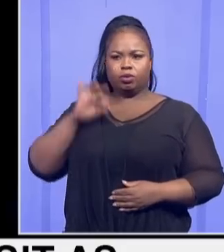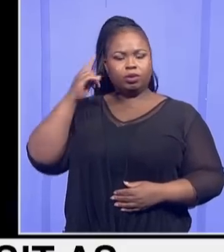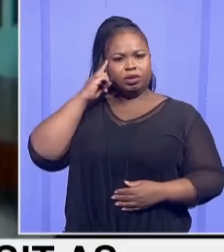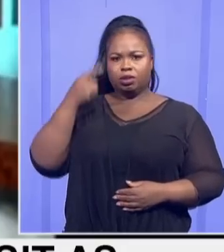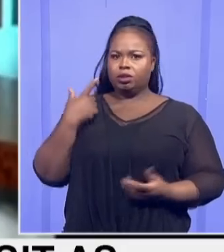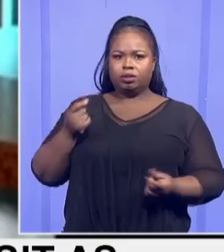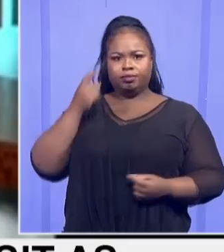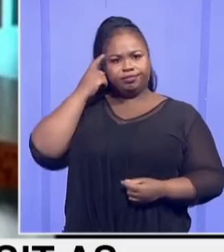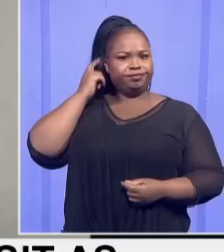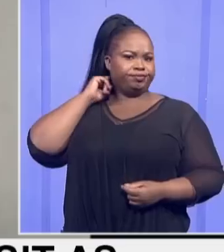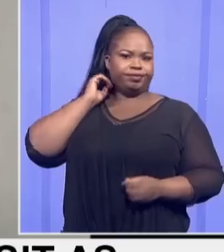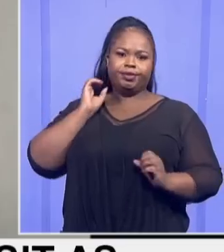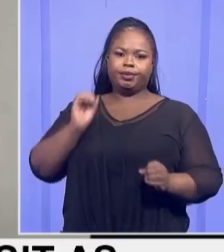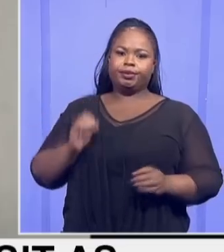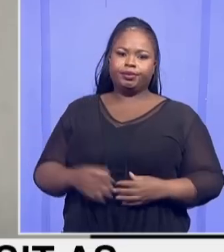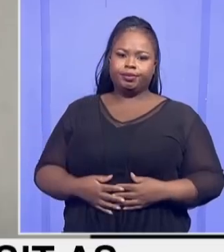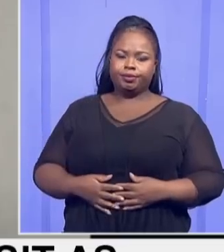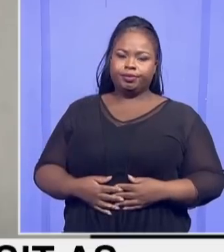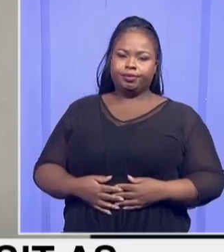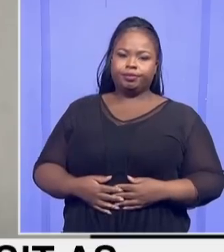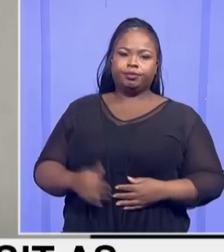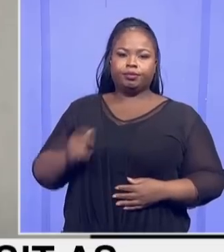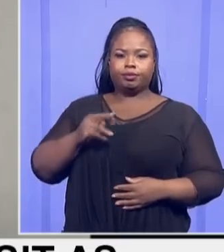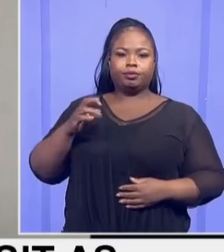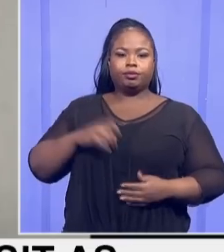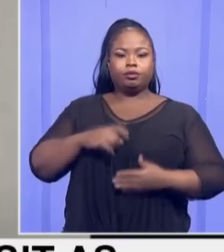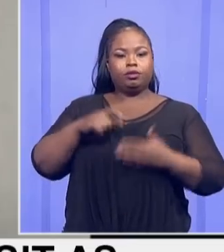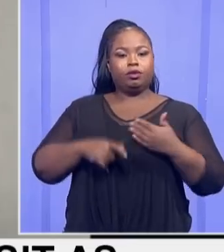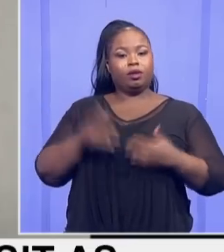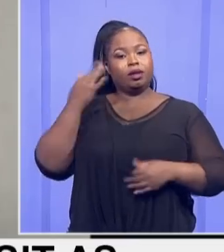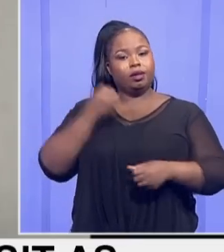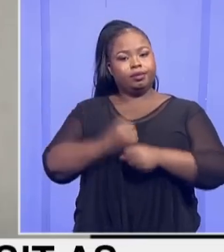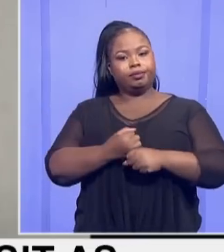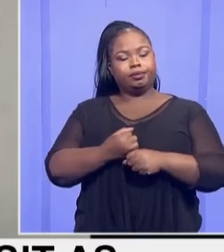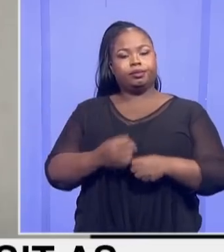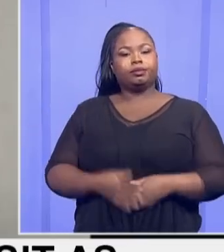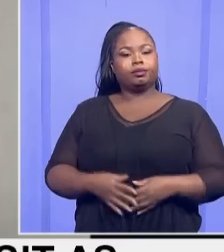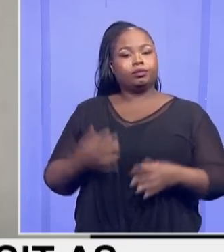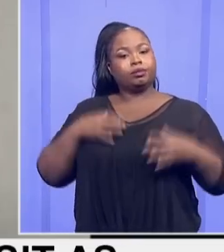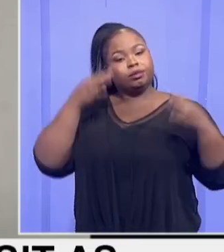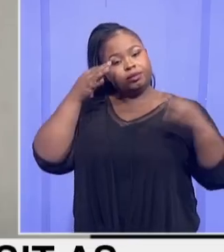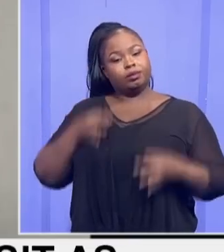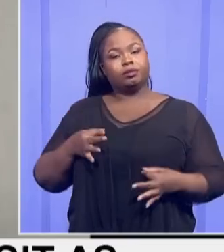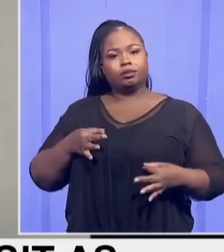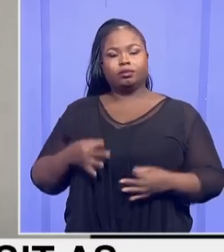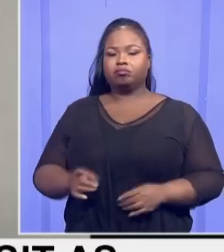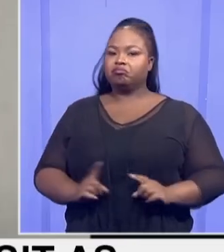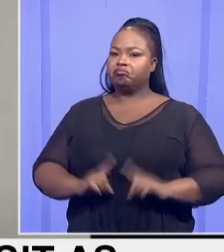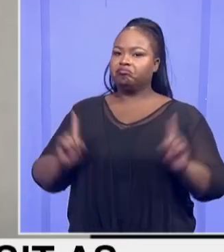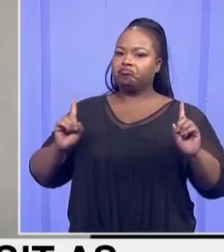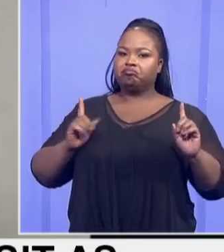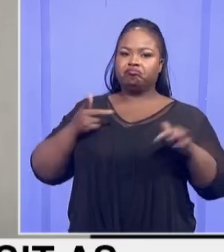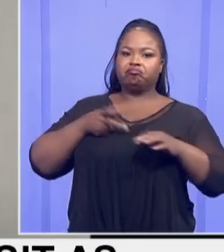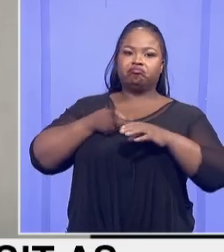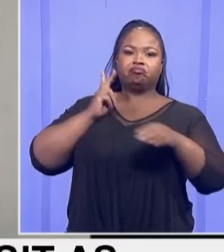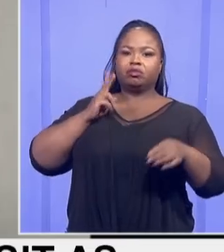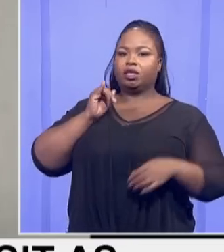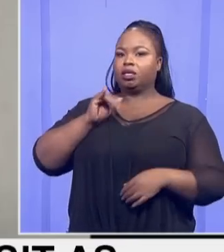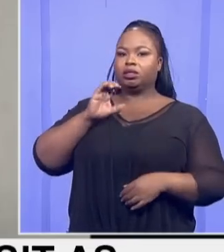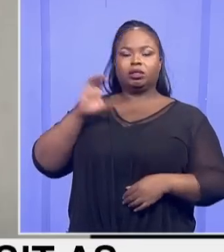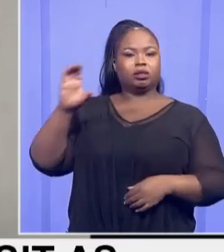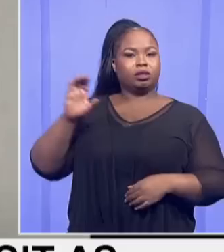that into account. The ANC conference last year took a decision not to withdraw from the